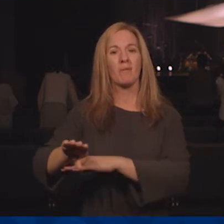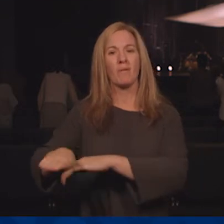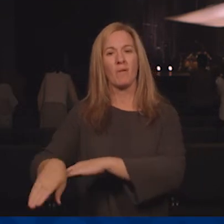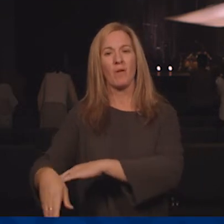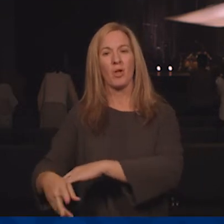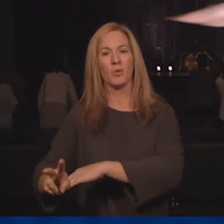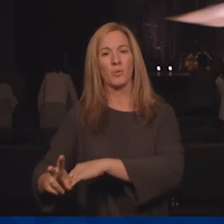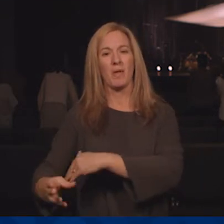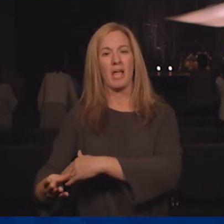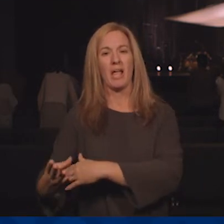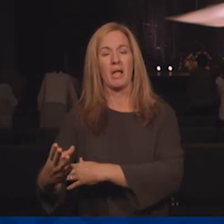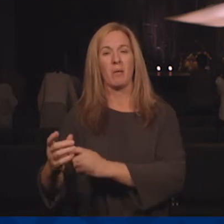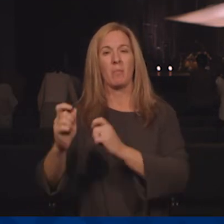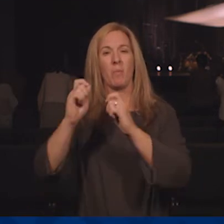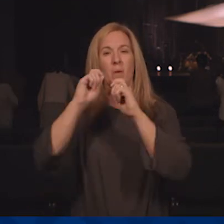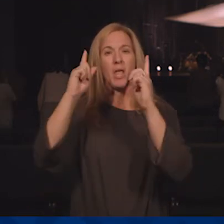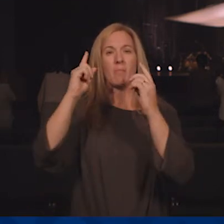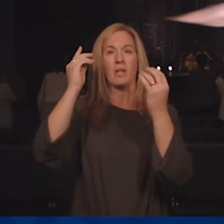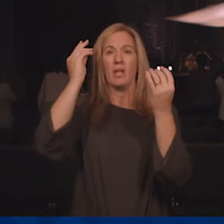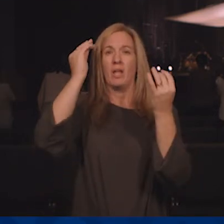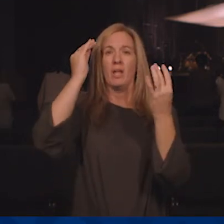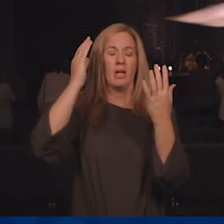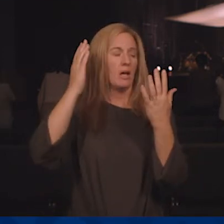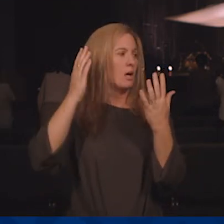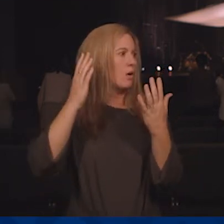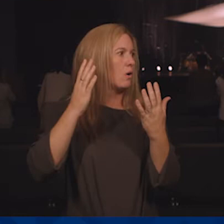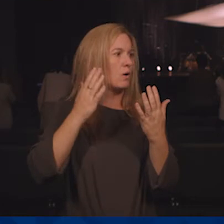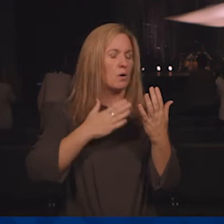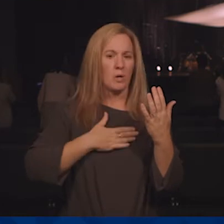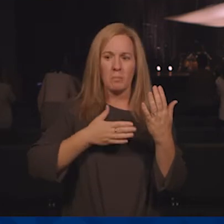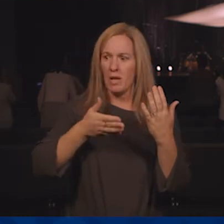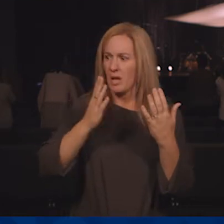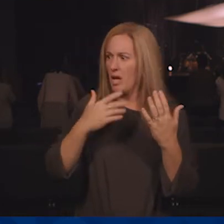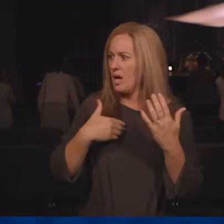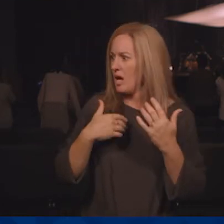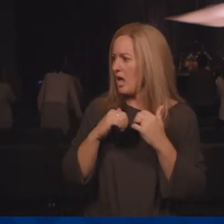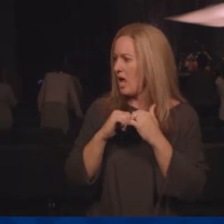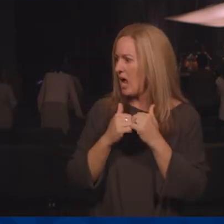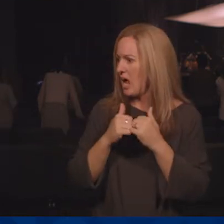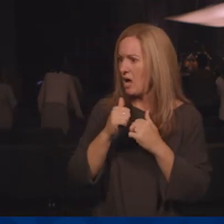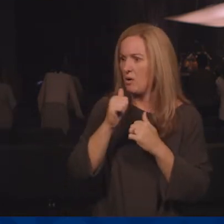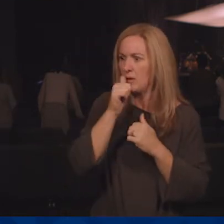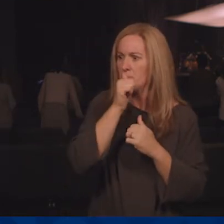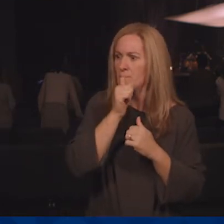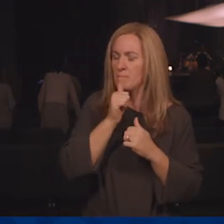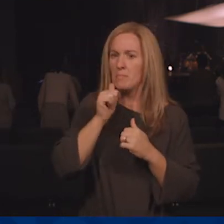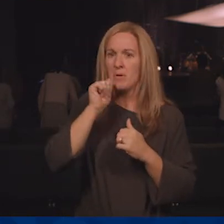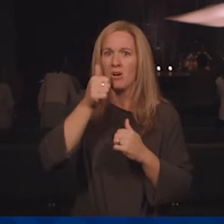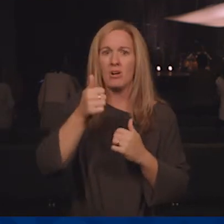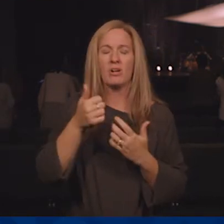yourself, "Oh my God, I have no idea how I'm going to make it through tomorrow."